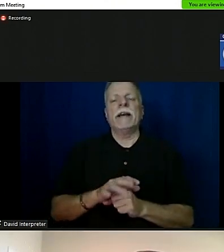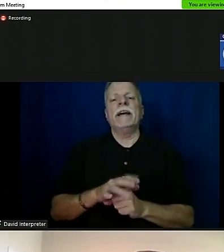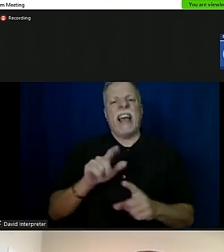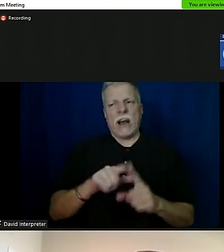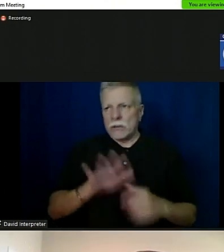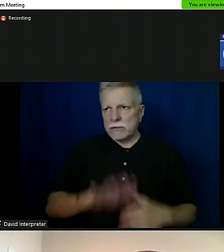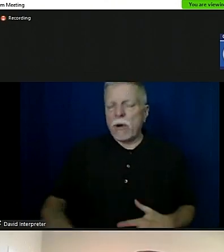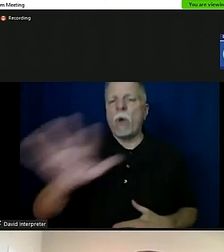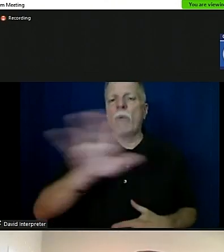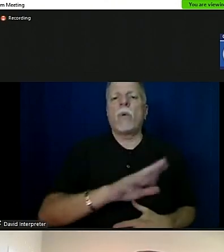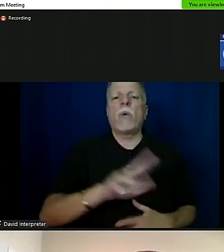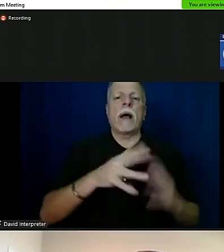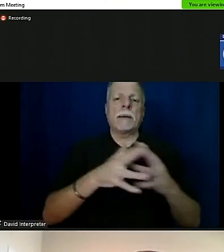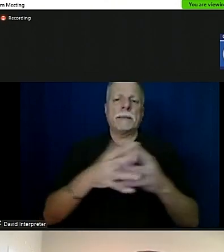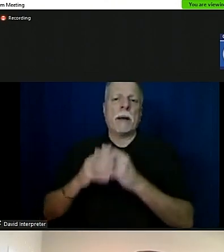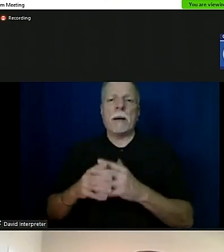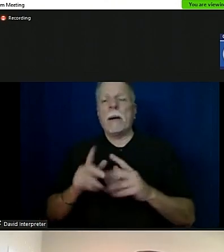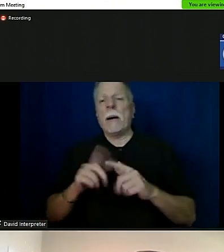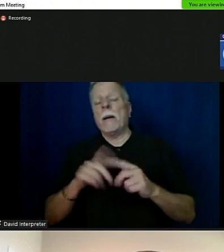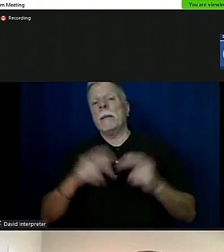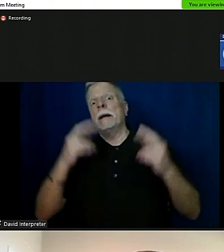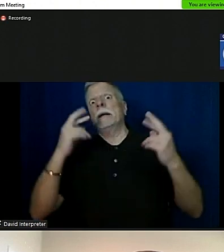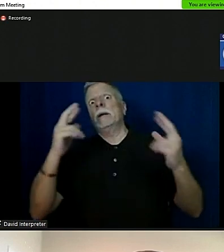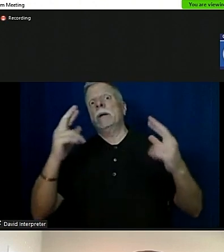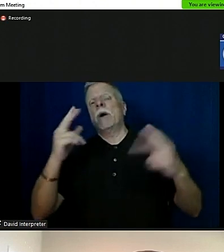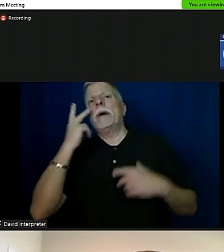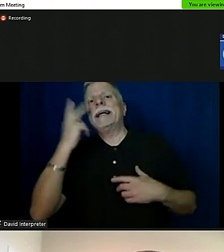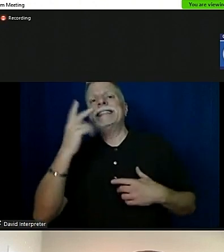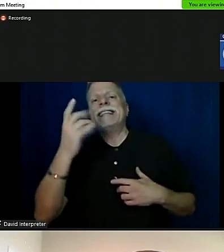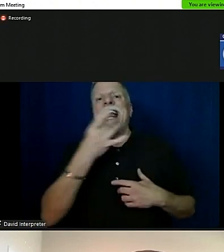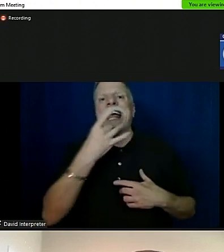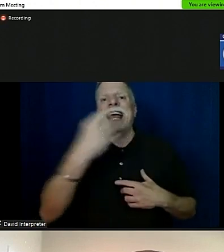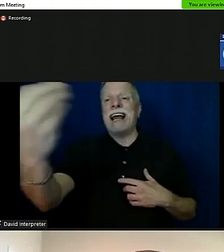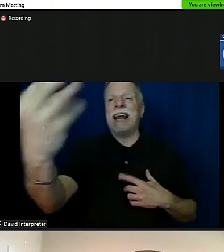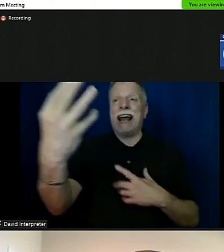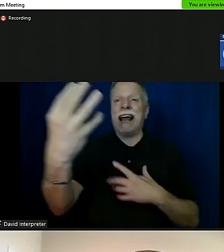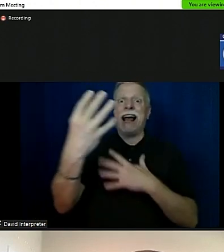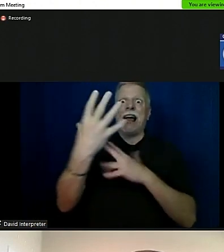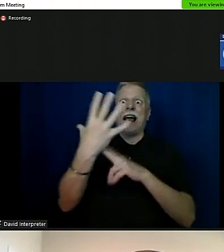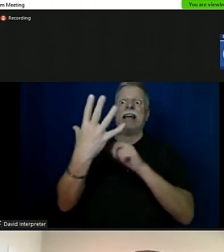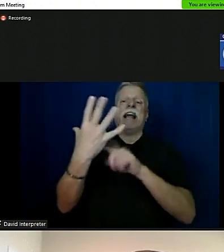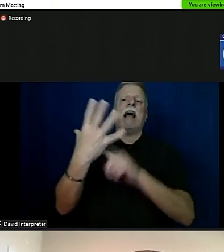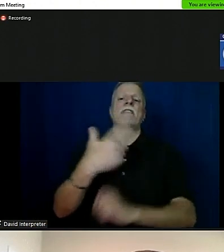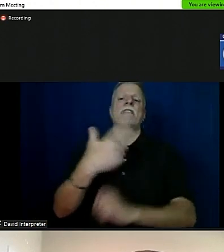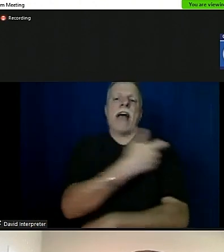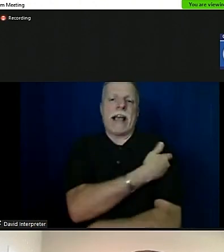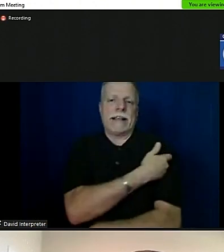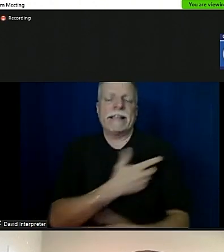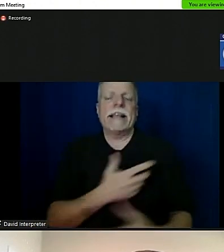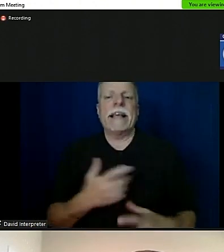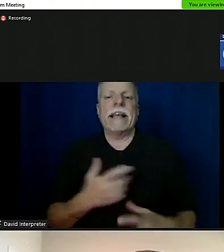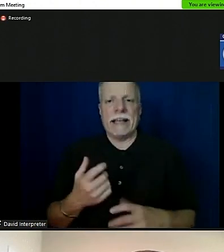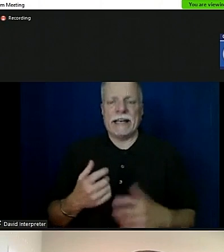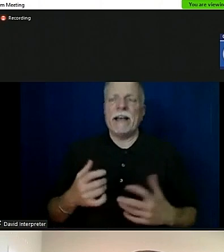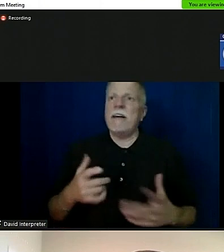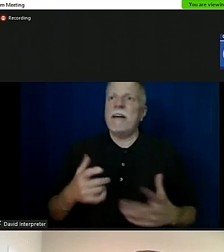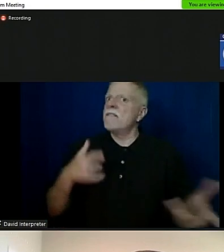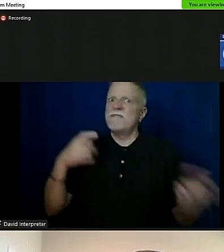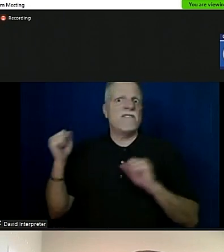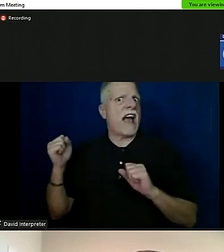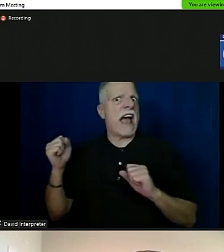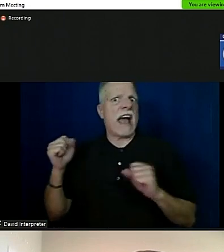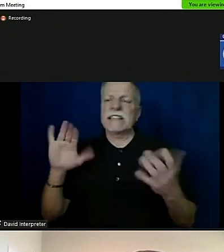there is a light at the end of the tunnel. There is a vaccine that came to market faster than any vaccine has come